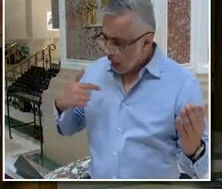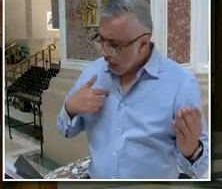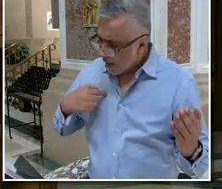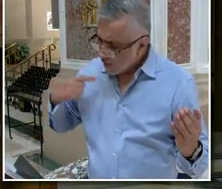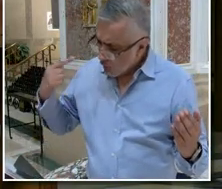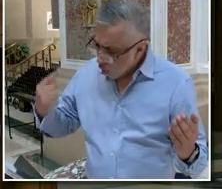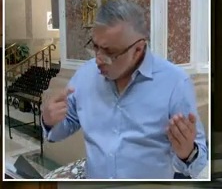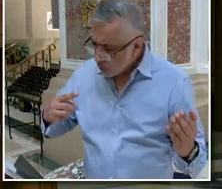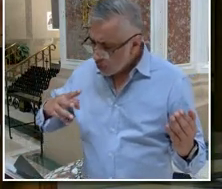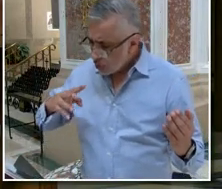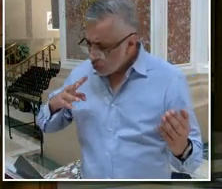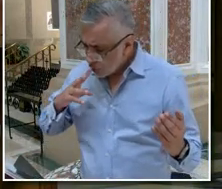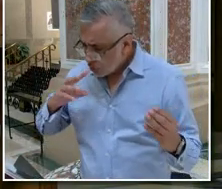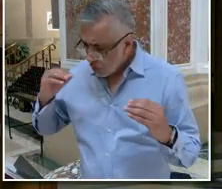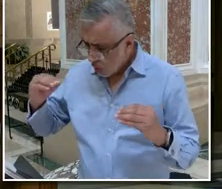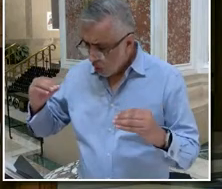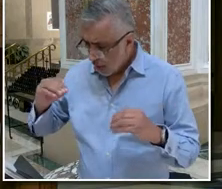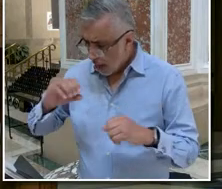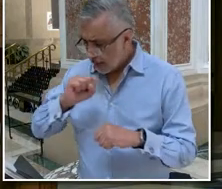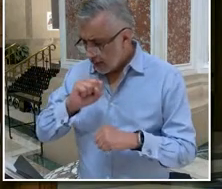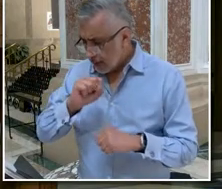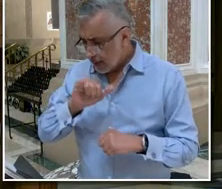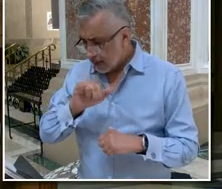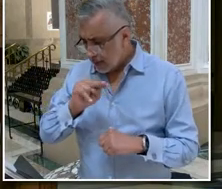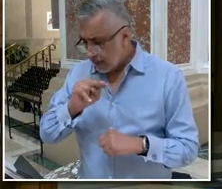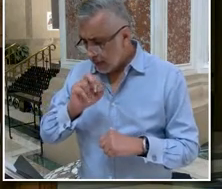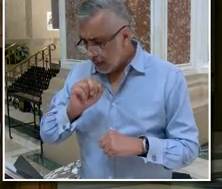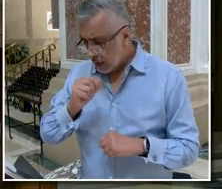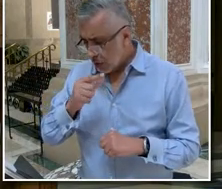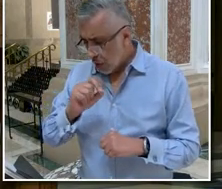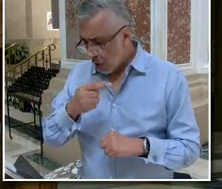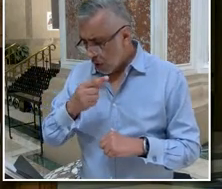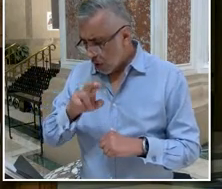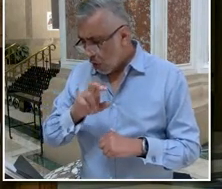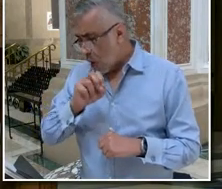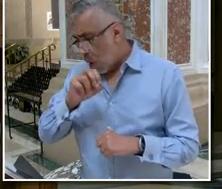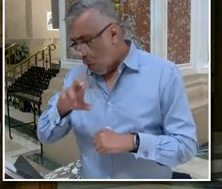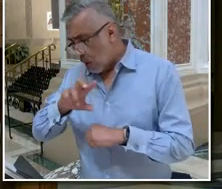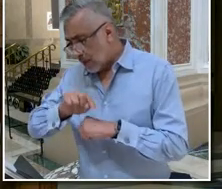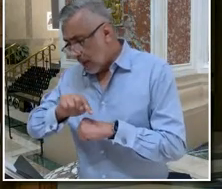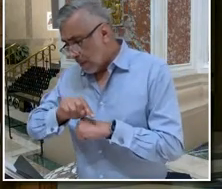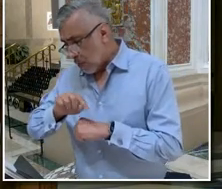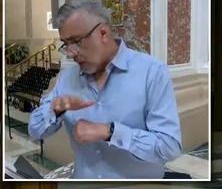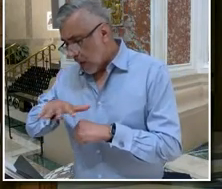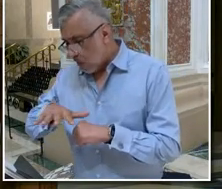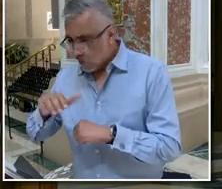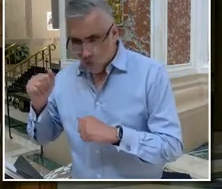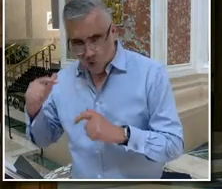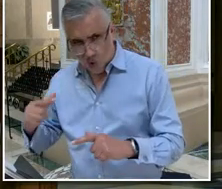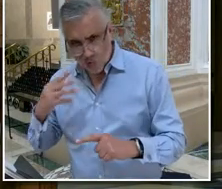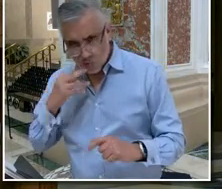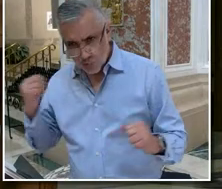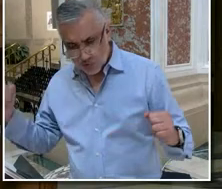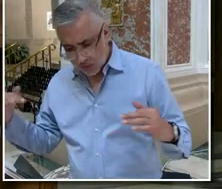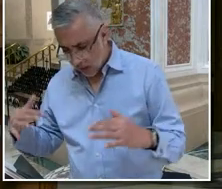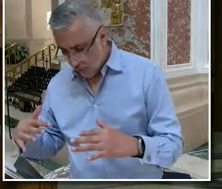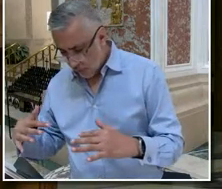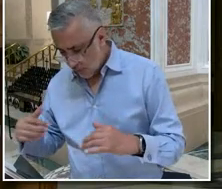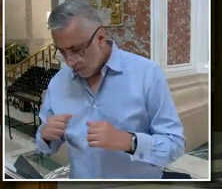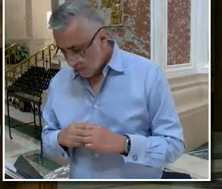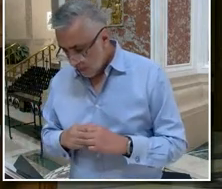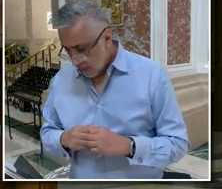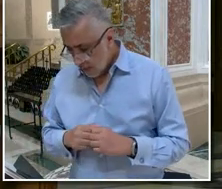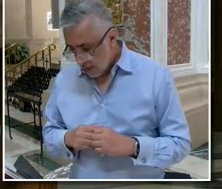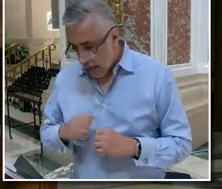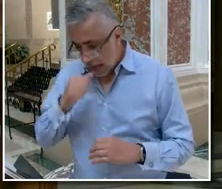always taught in a synagogue or in the temple area where all the Jews gather. And in secret,